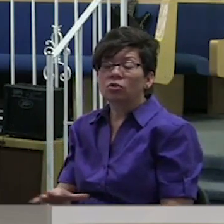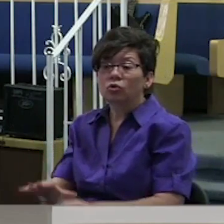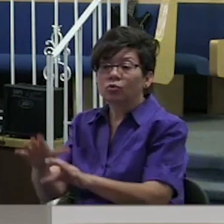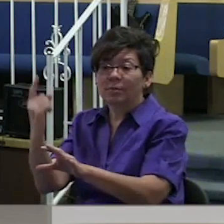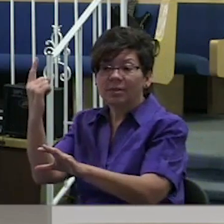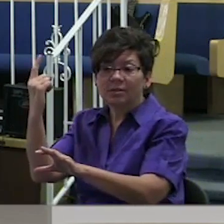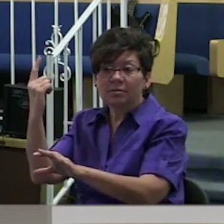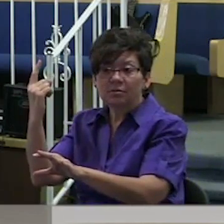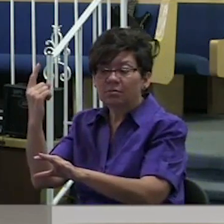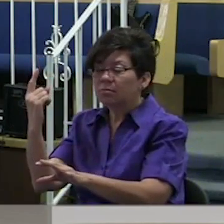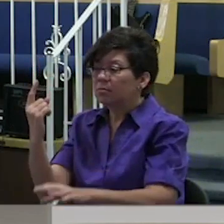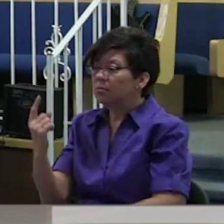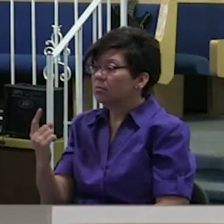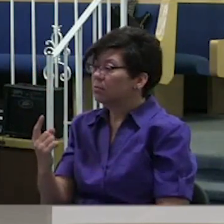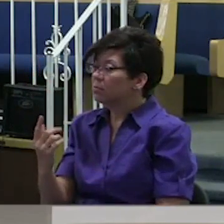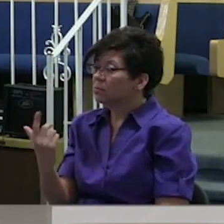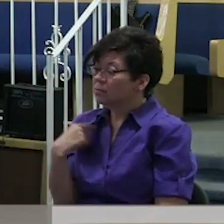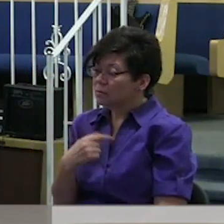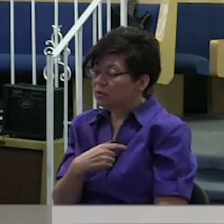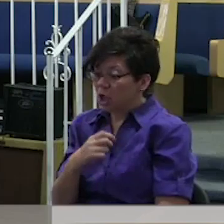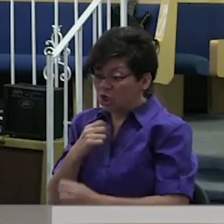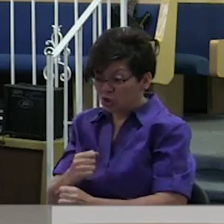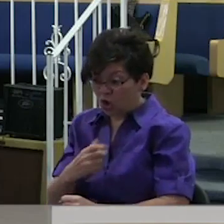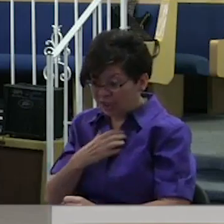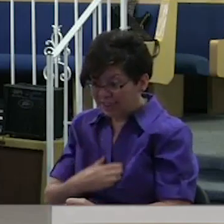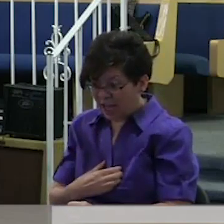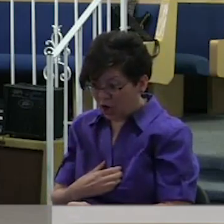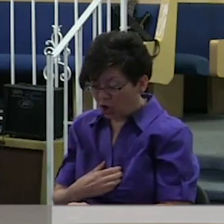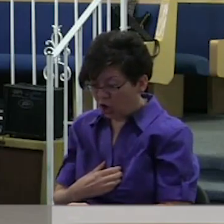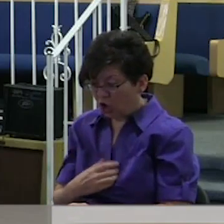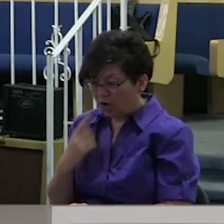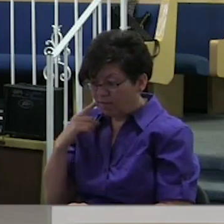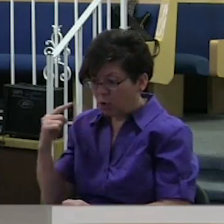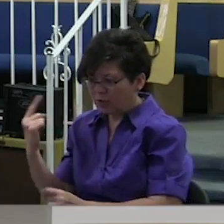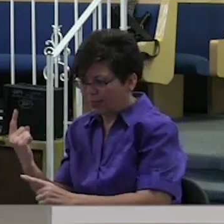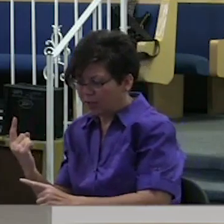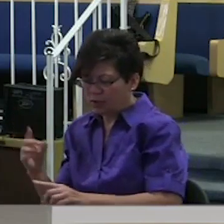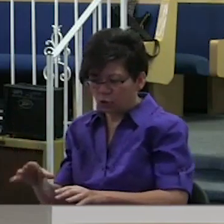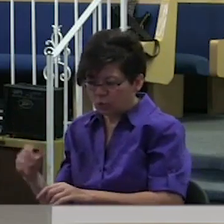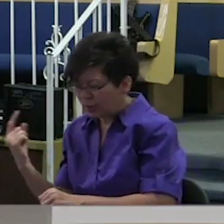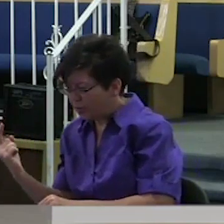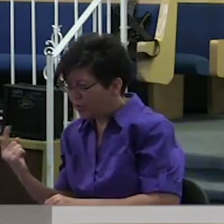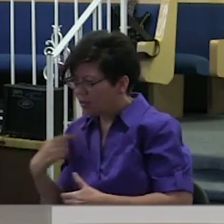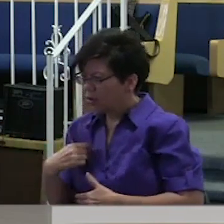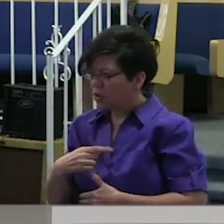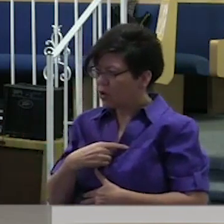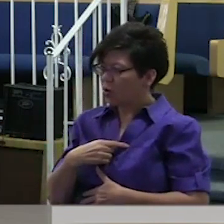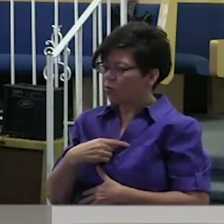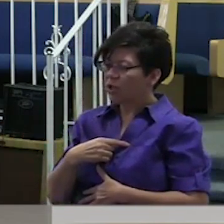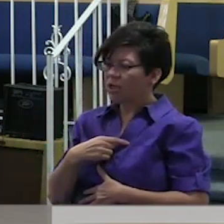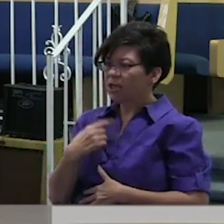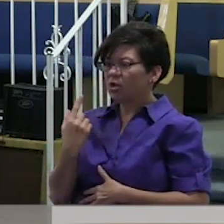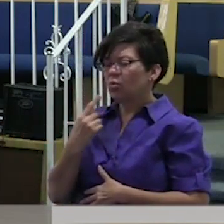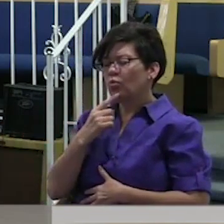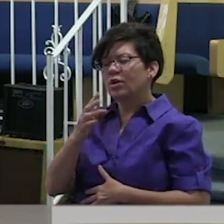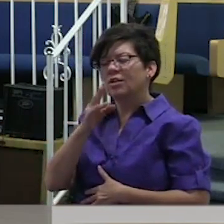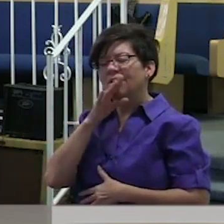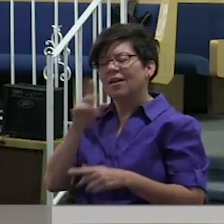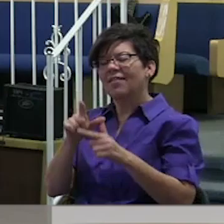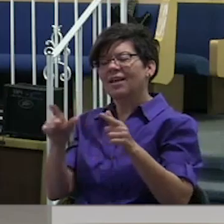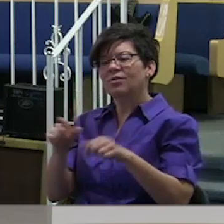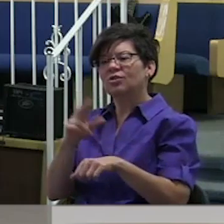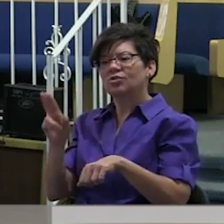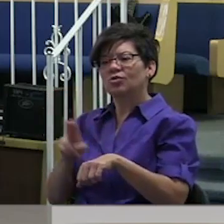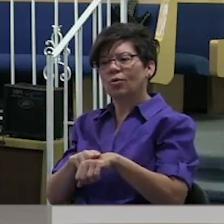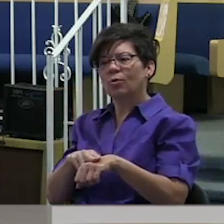something. When it comes to having a strong desire for something or to do something, we'll then speak with the vernacular of